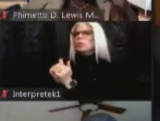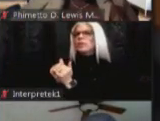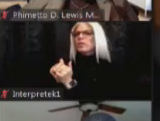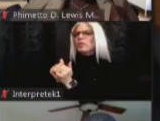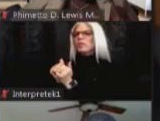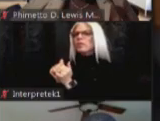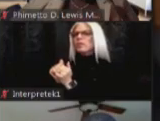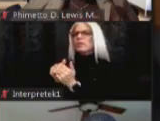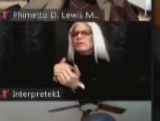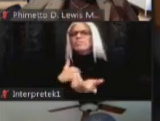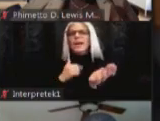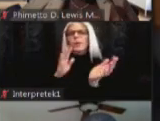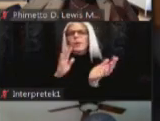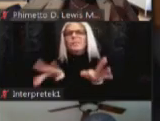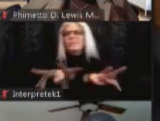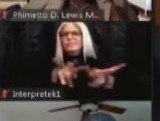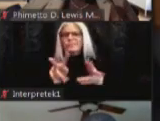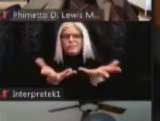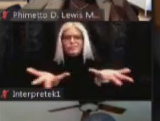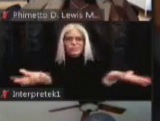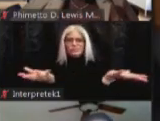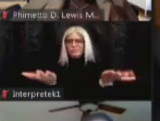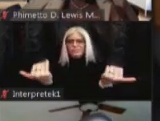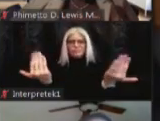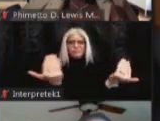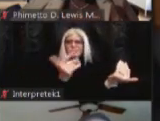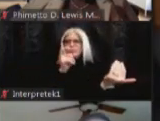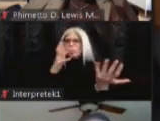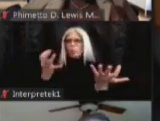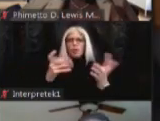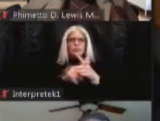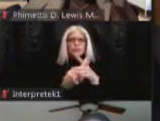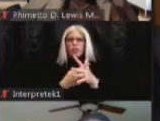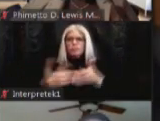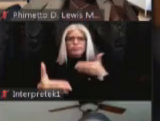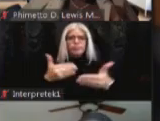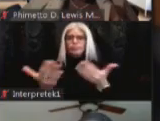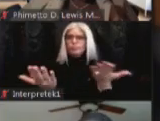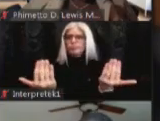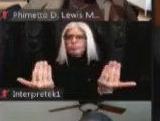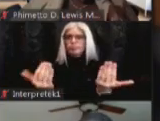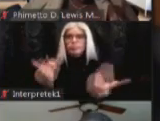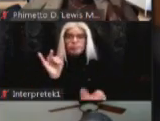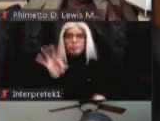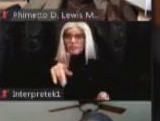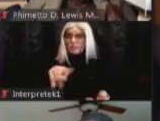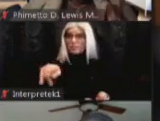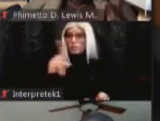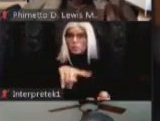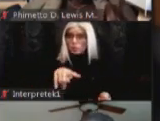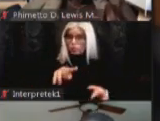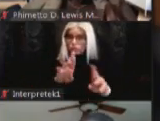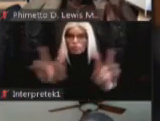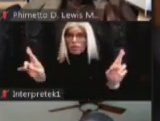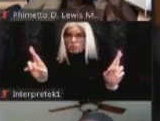kind of open it up to whoever would like to. And if Ms. Certain, you are there and ready, we'd love to hear from